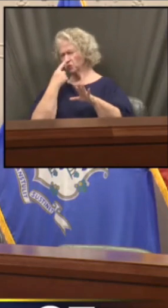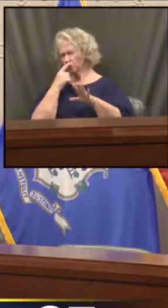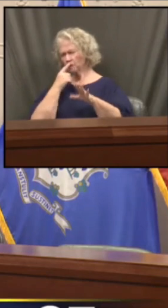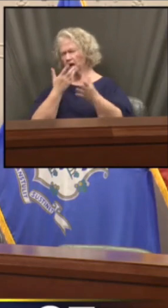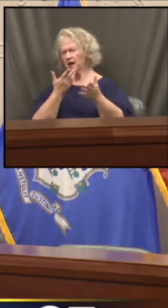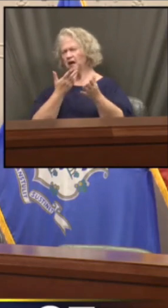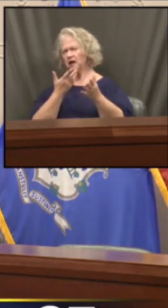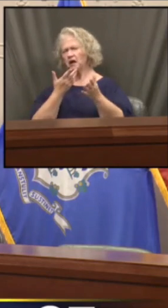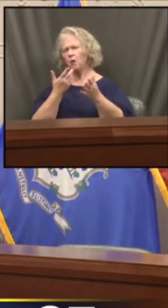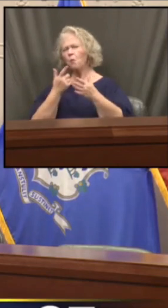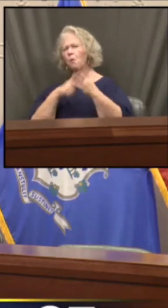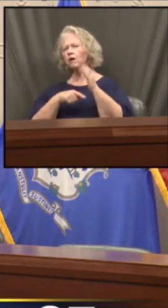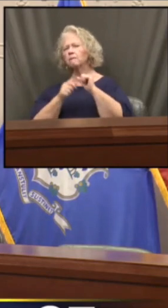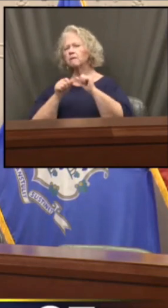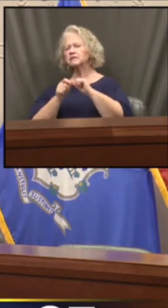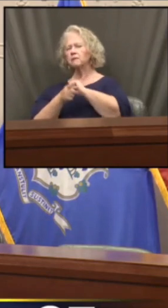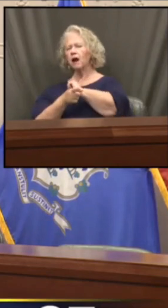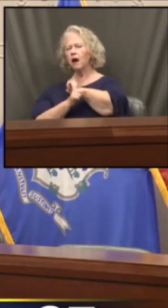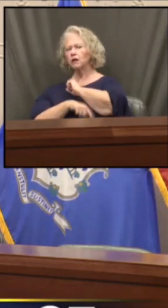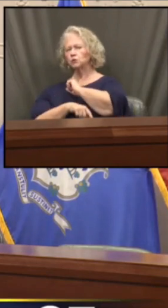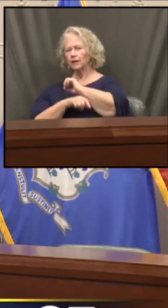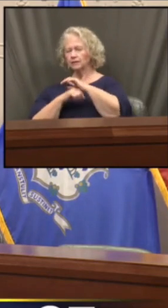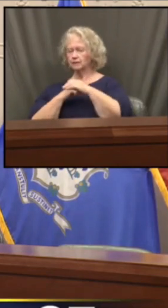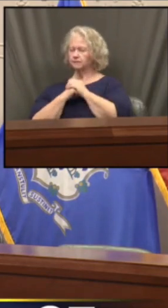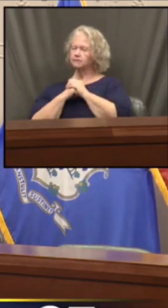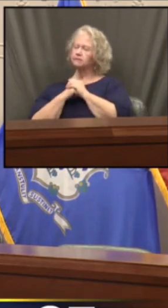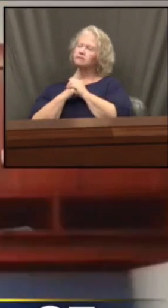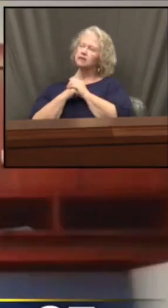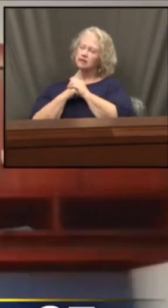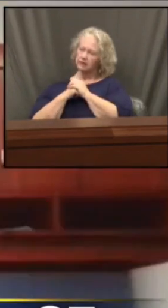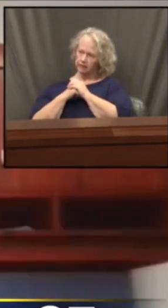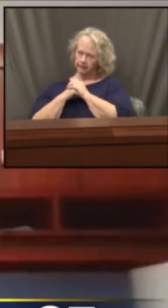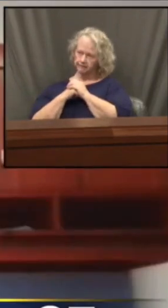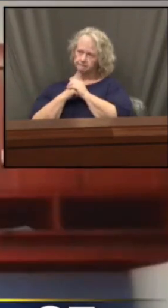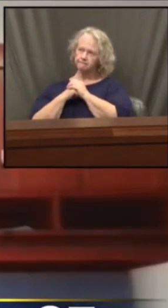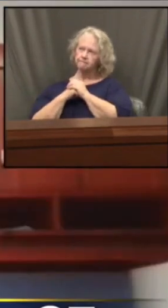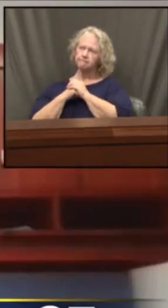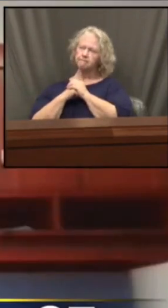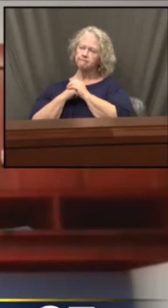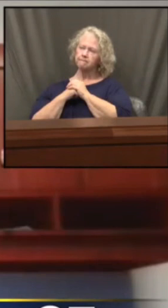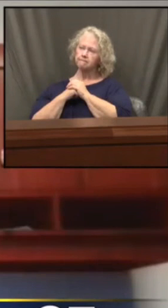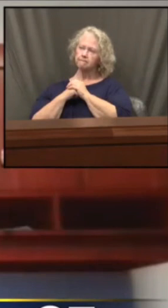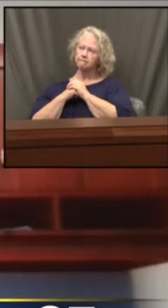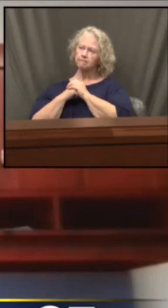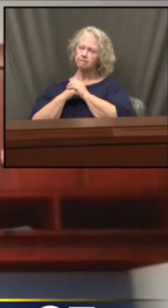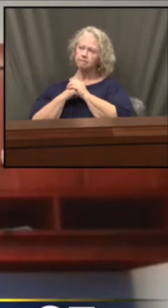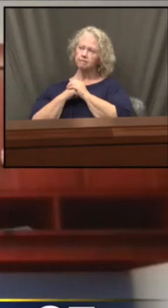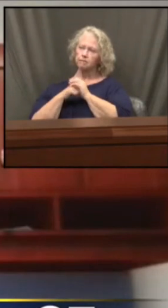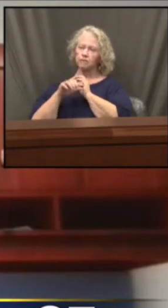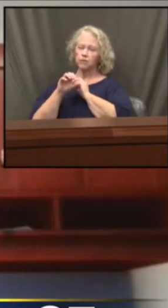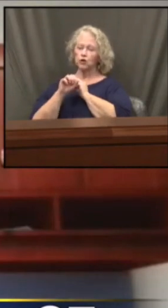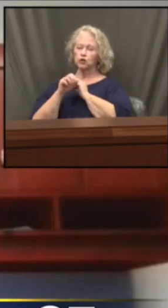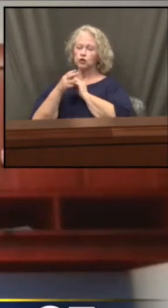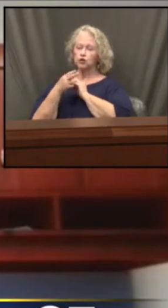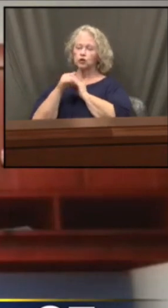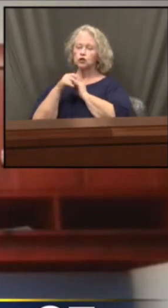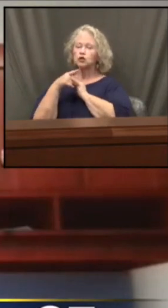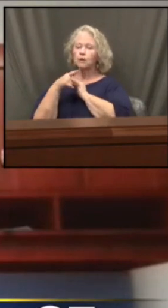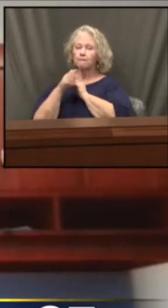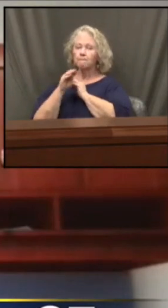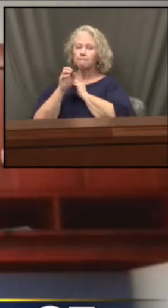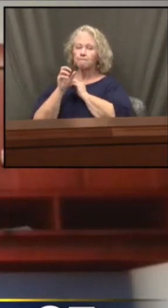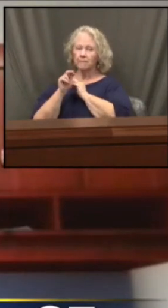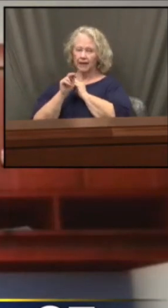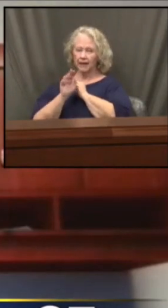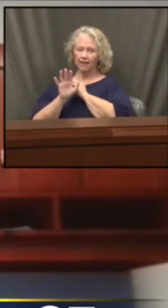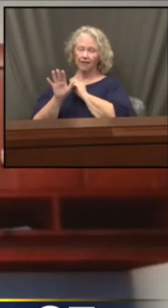what those consequences might be? Well, some of the things that I guess this is Shipman's opinion, so we can probably